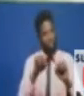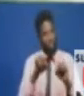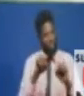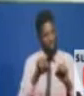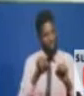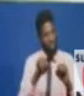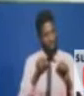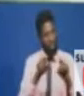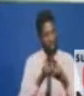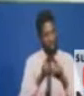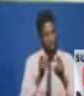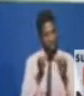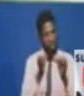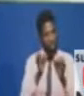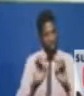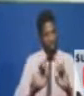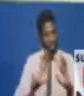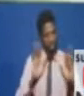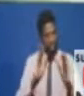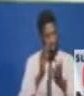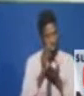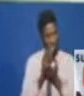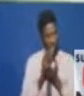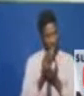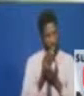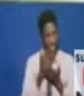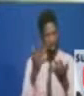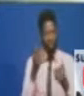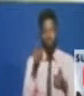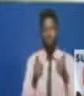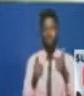to clarify, yeah, clarify, yes, something that the Honorable